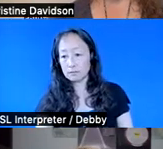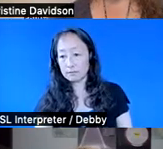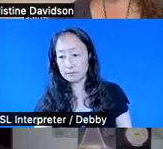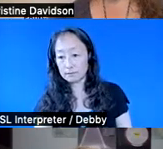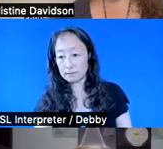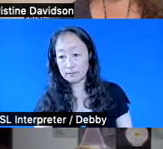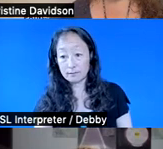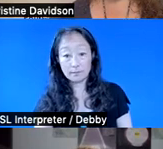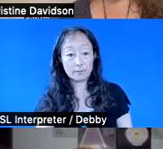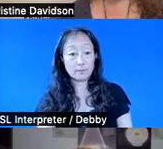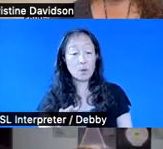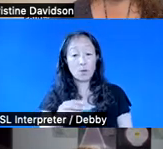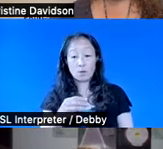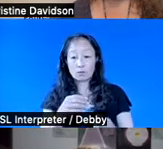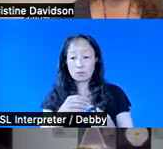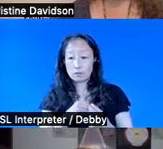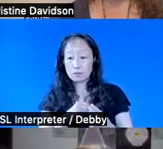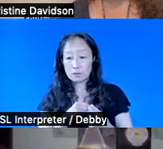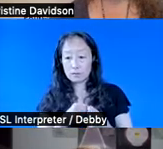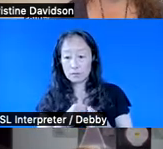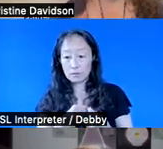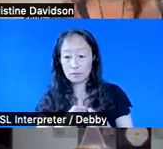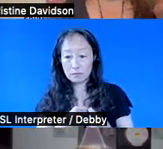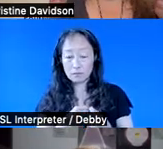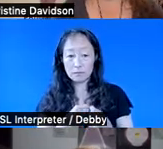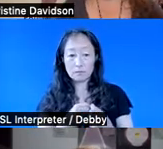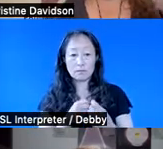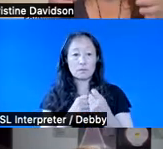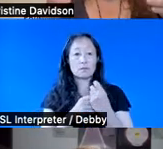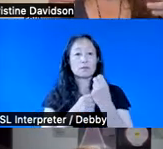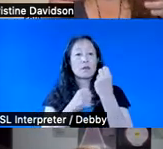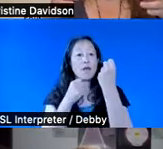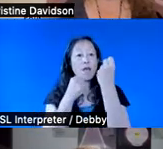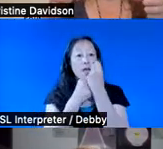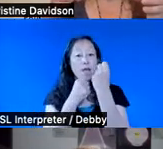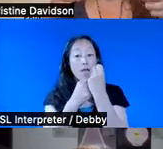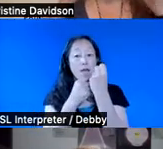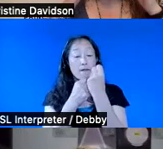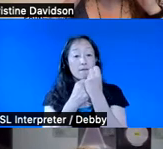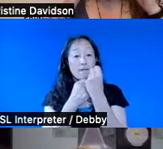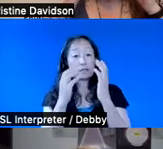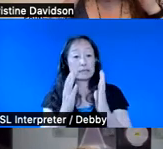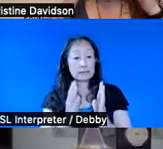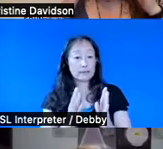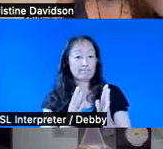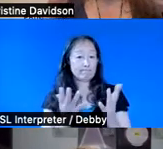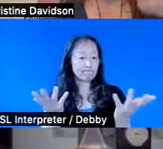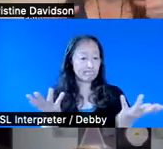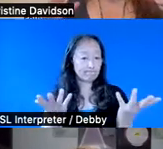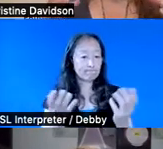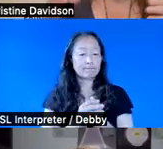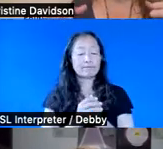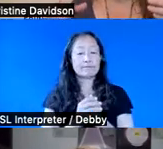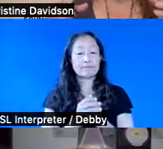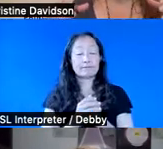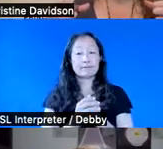So advocacy, it's more than, it's obviously going to be working with, you know, a